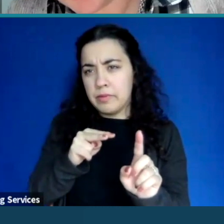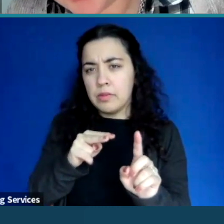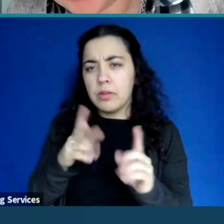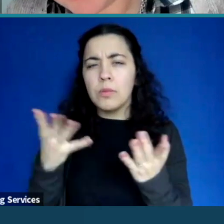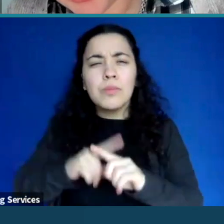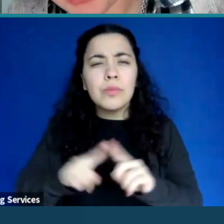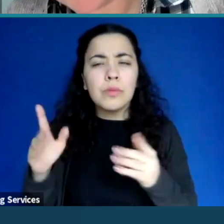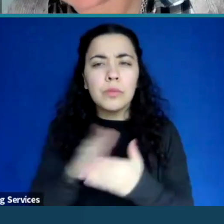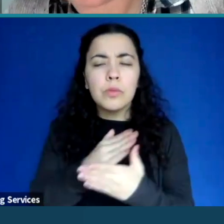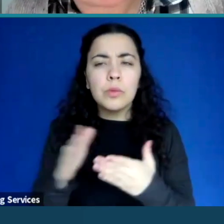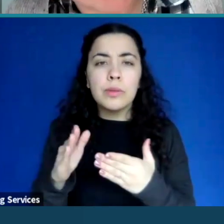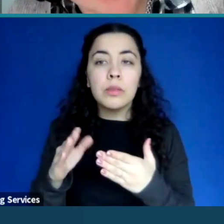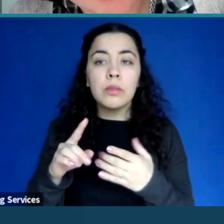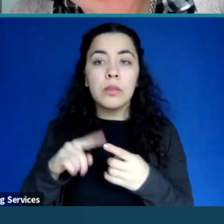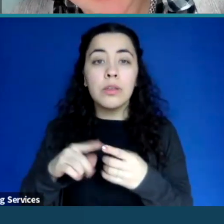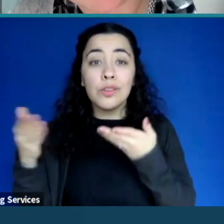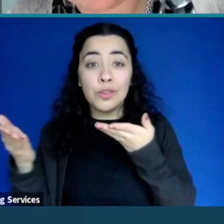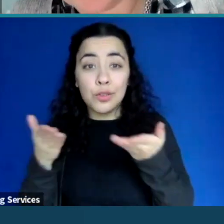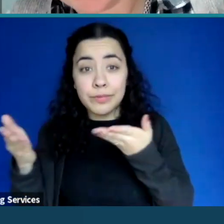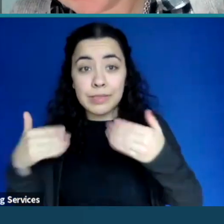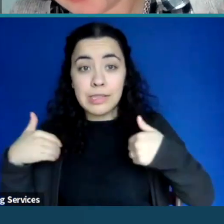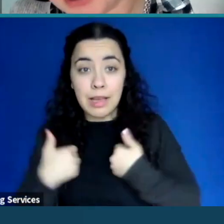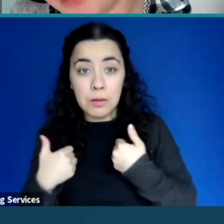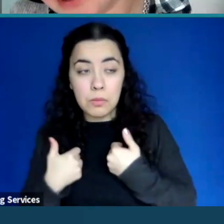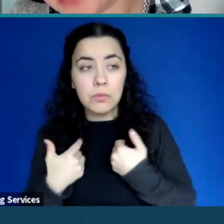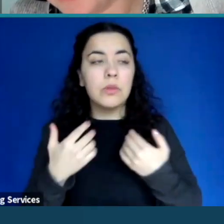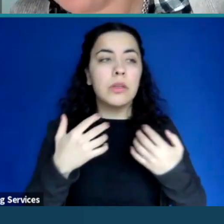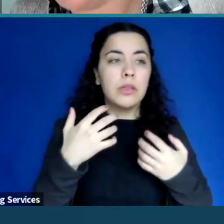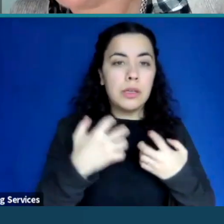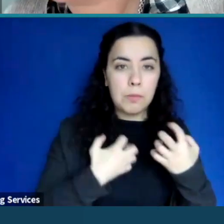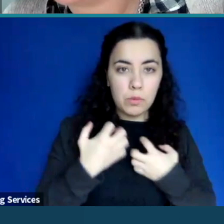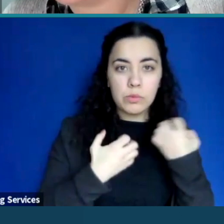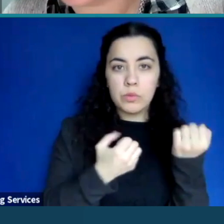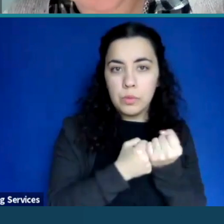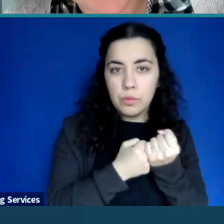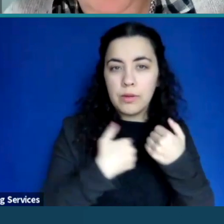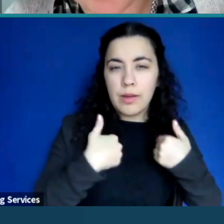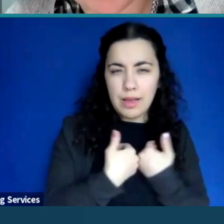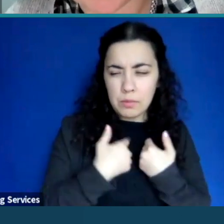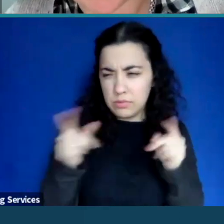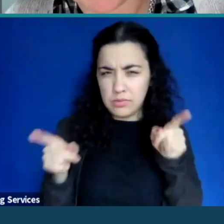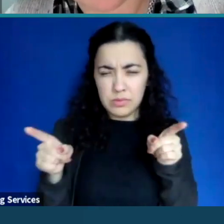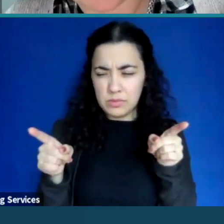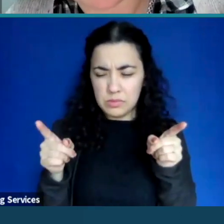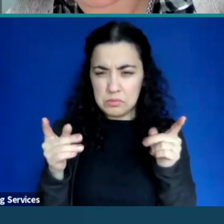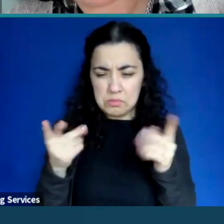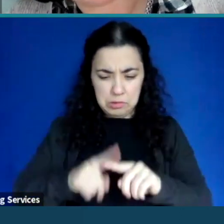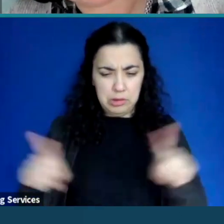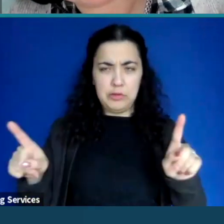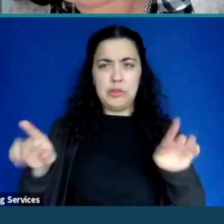difference between service animals and an emotional support animals, and why that is such an important distinction to